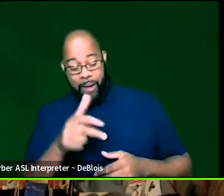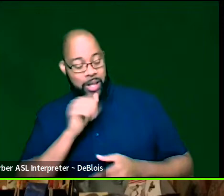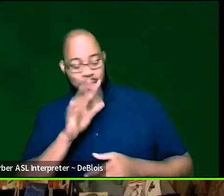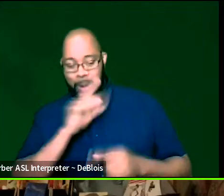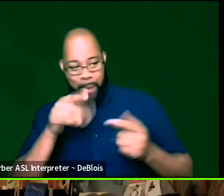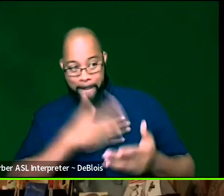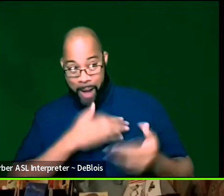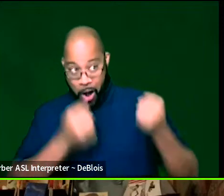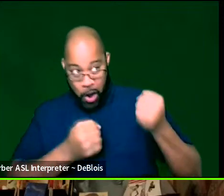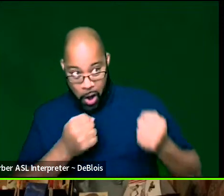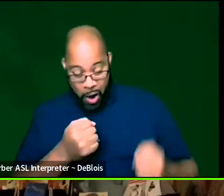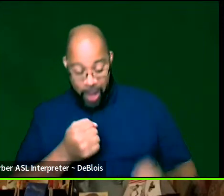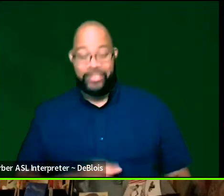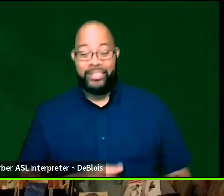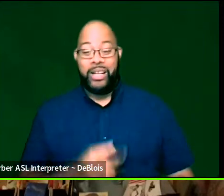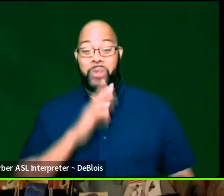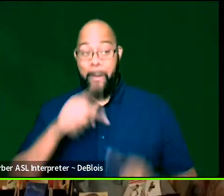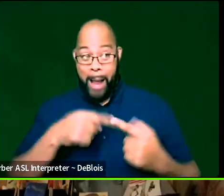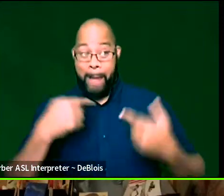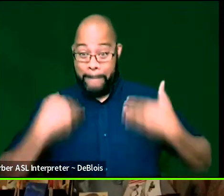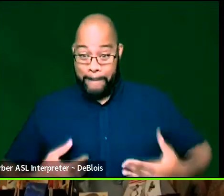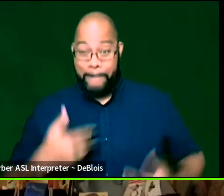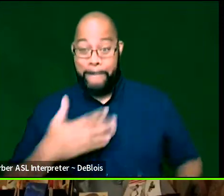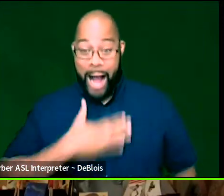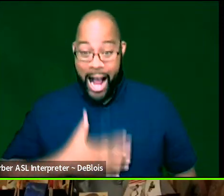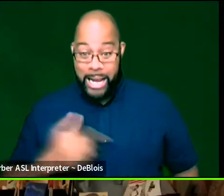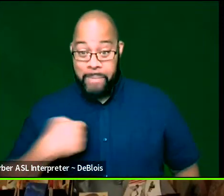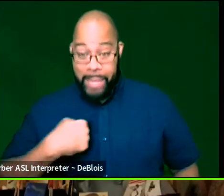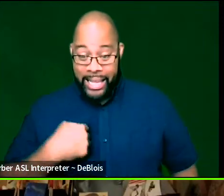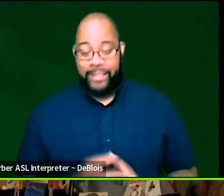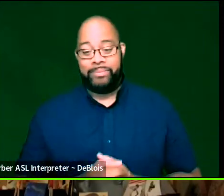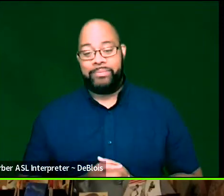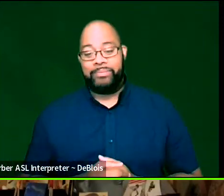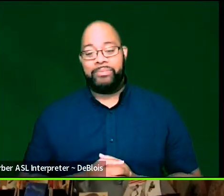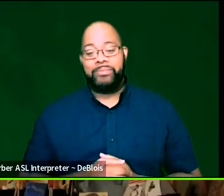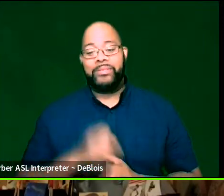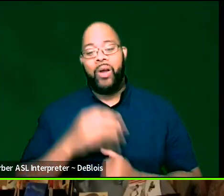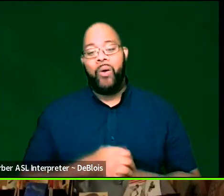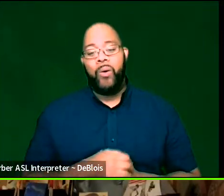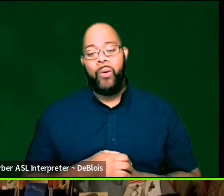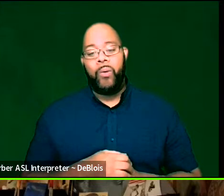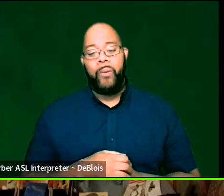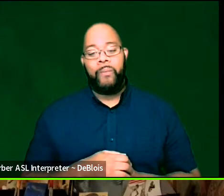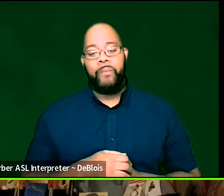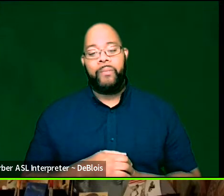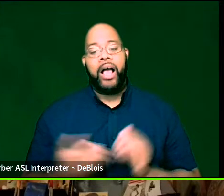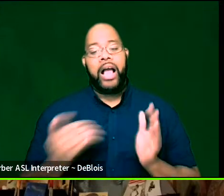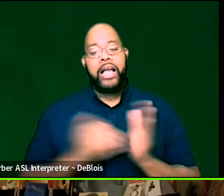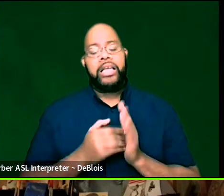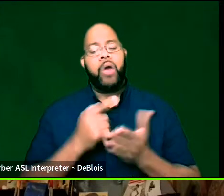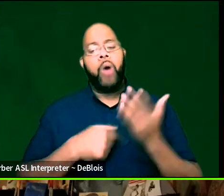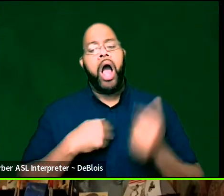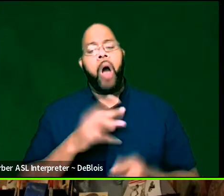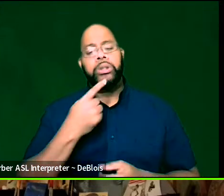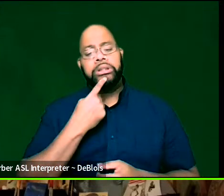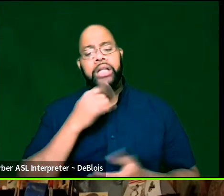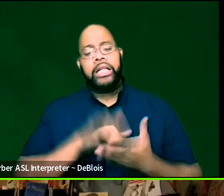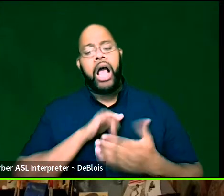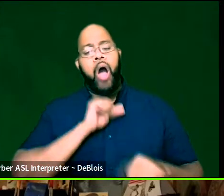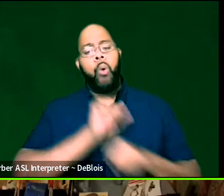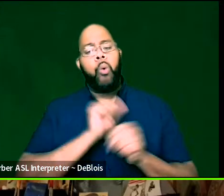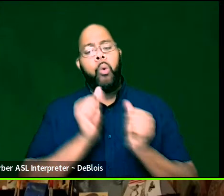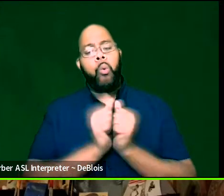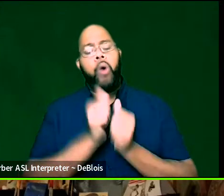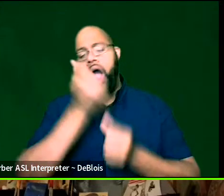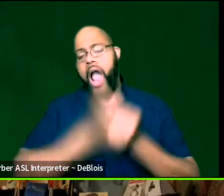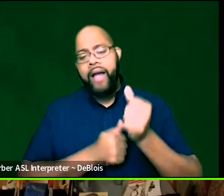about my car. I'm talking about me. And so again, what I would say is I work with